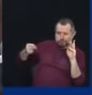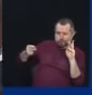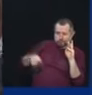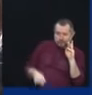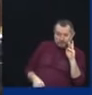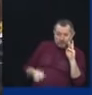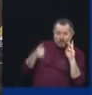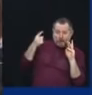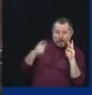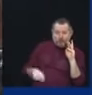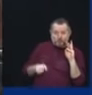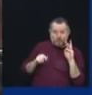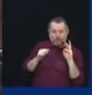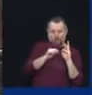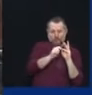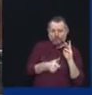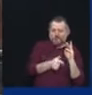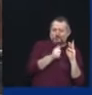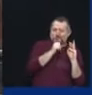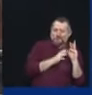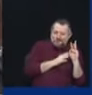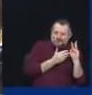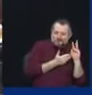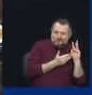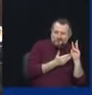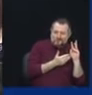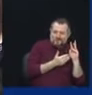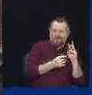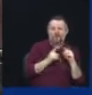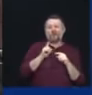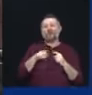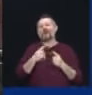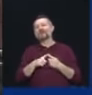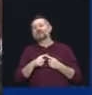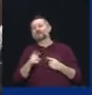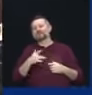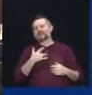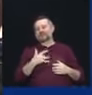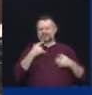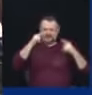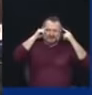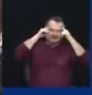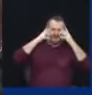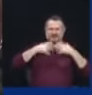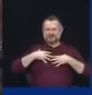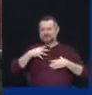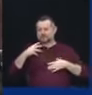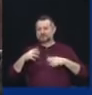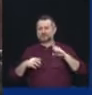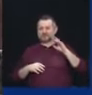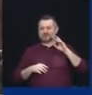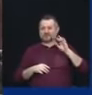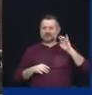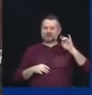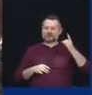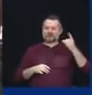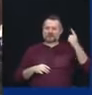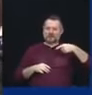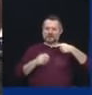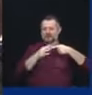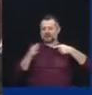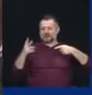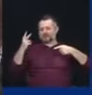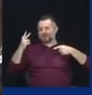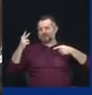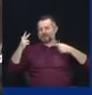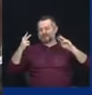who, between days 6 and 13, developed headaches.